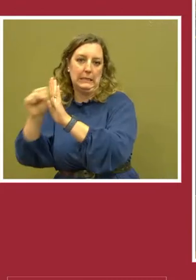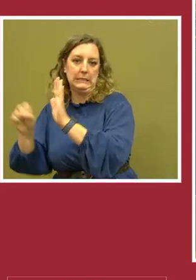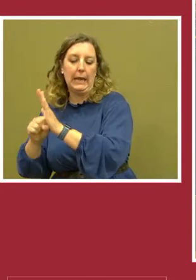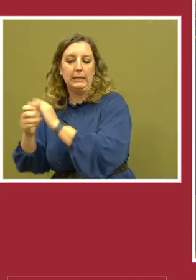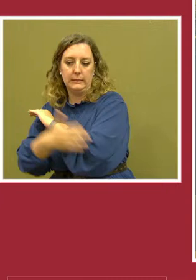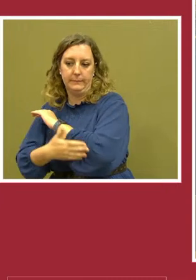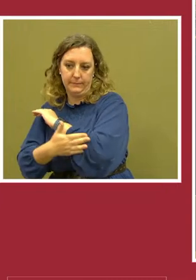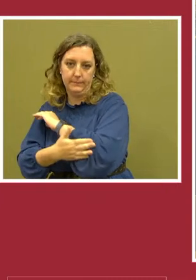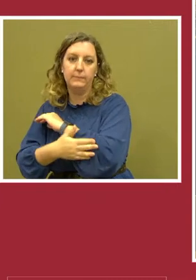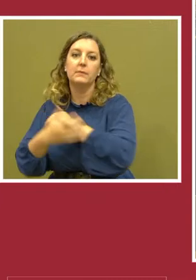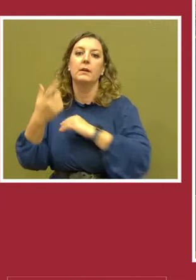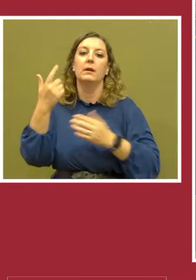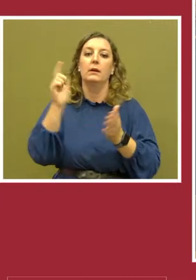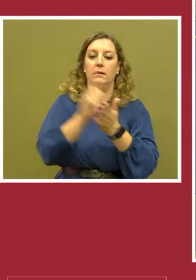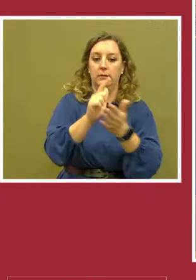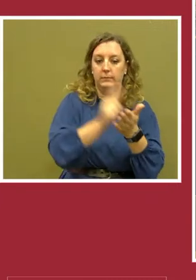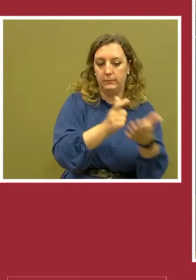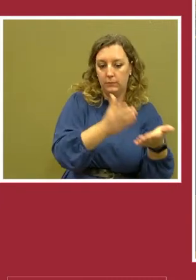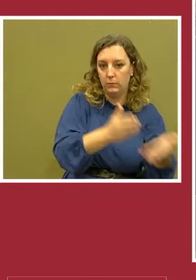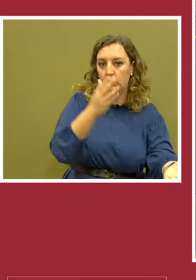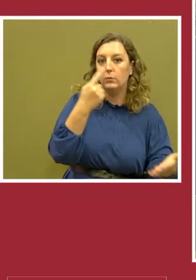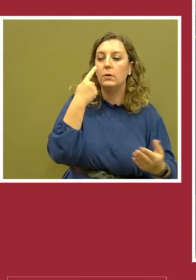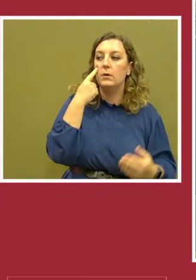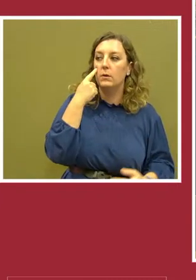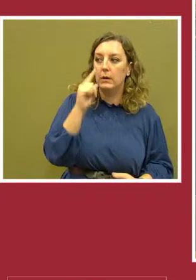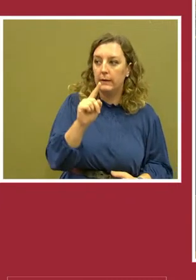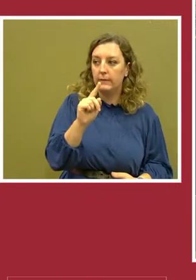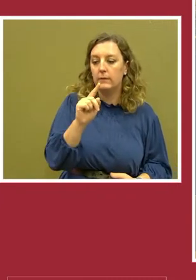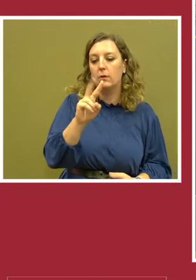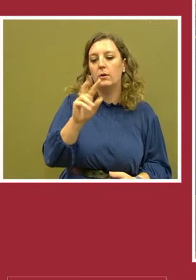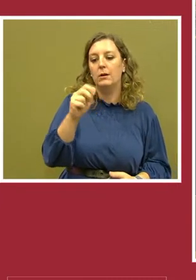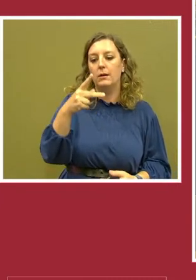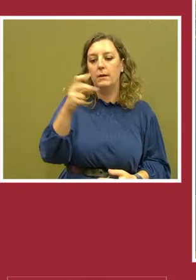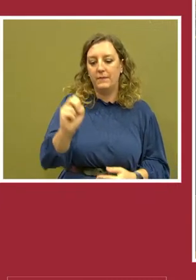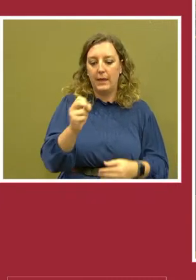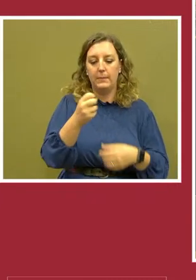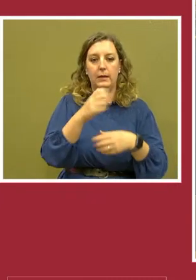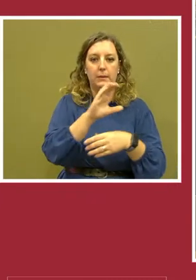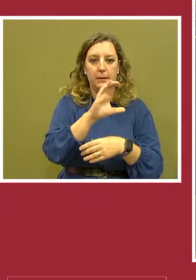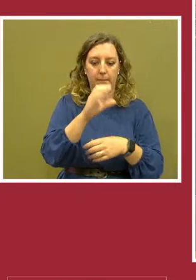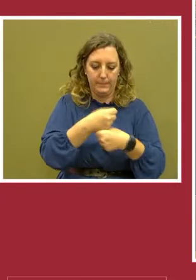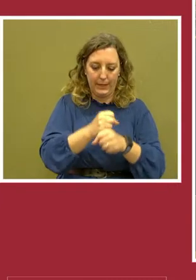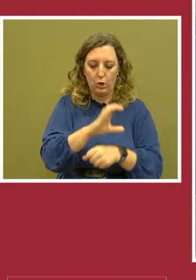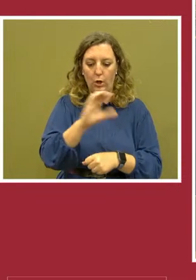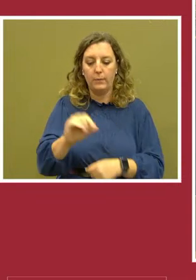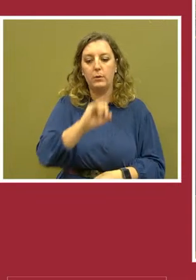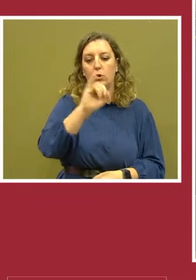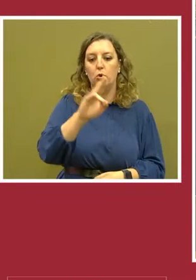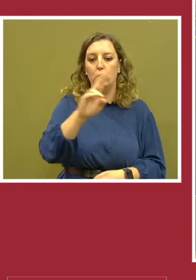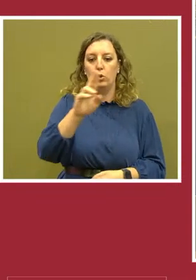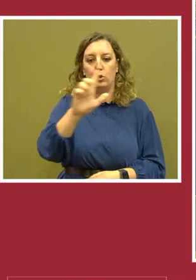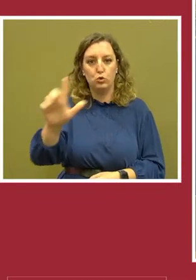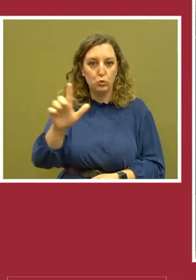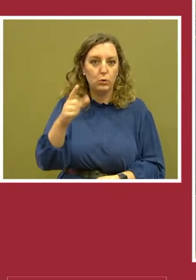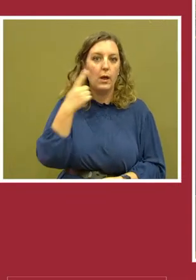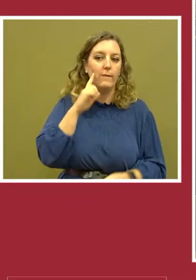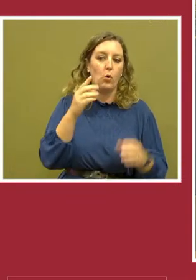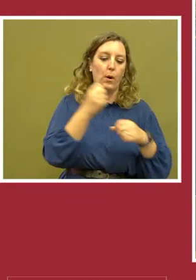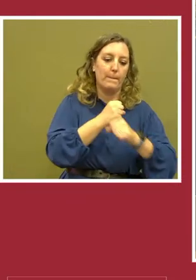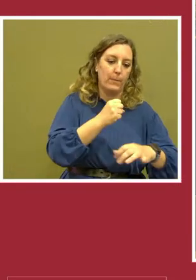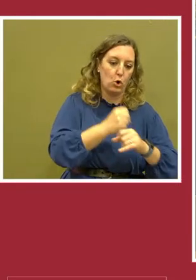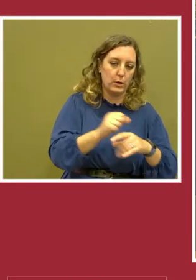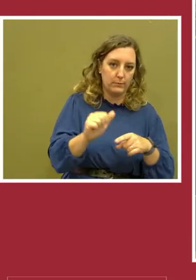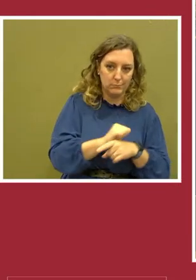regarding litigation over the vape maker Jewel for marketing practices.